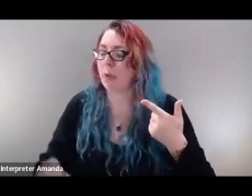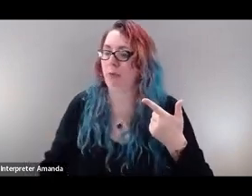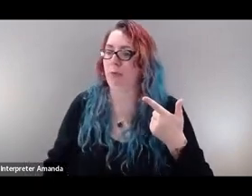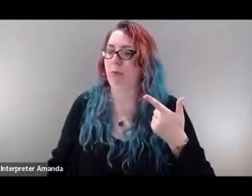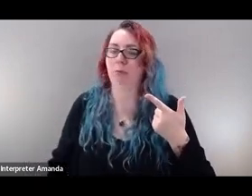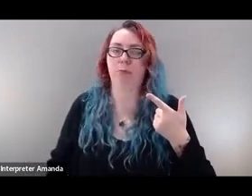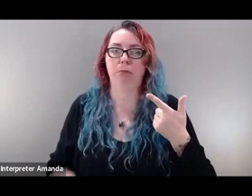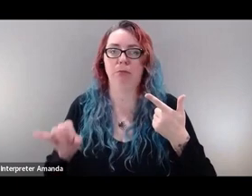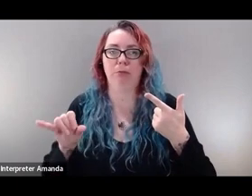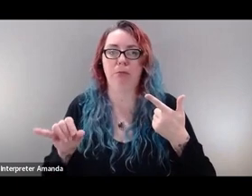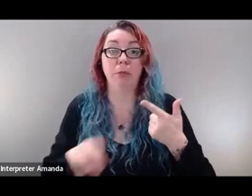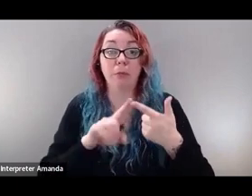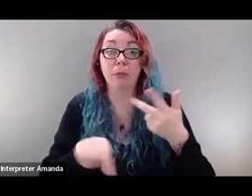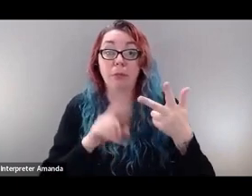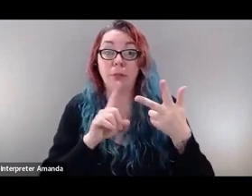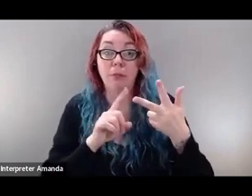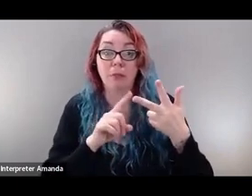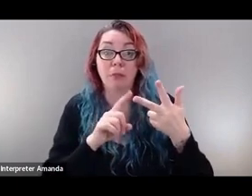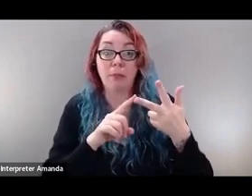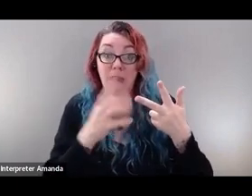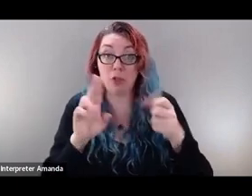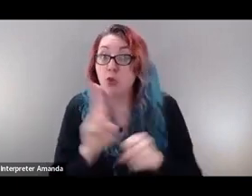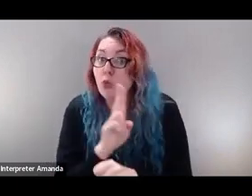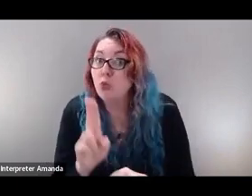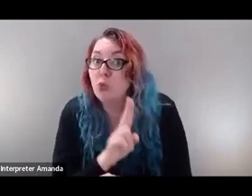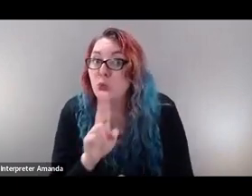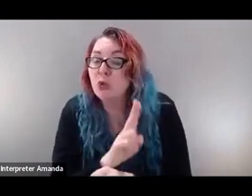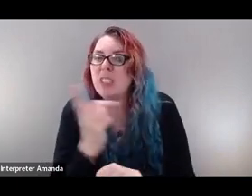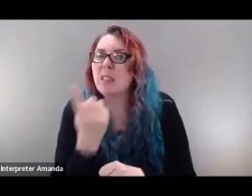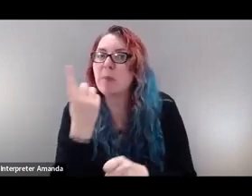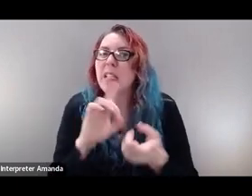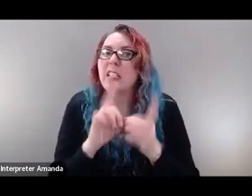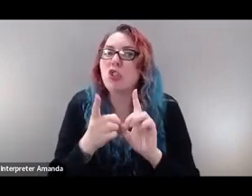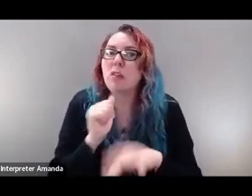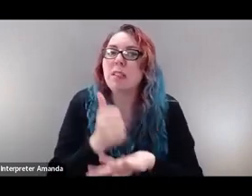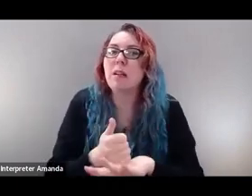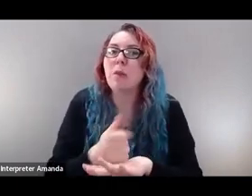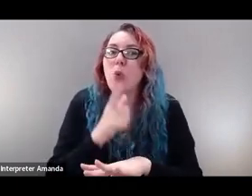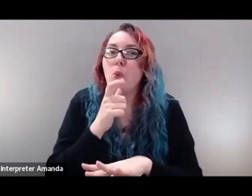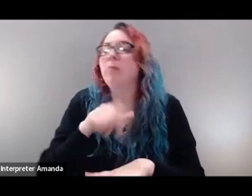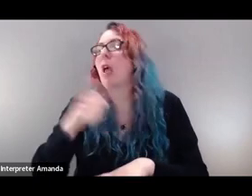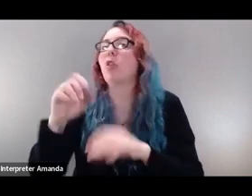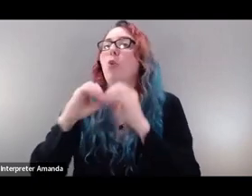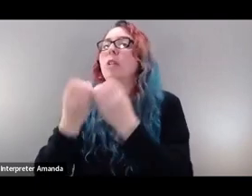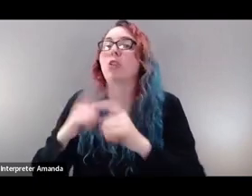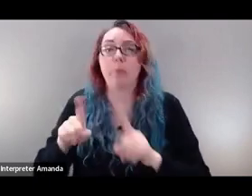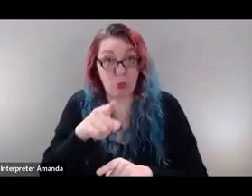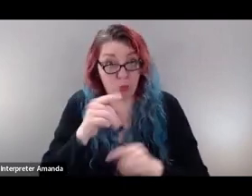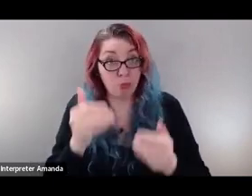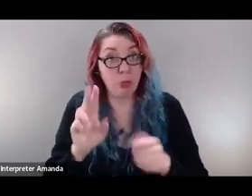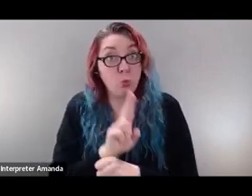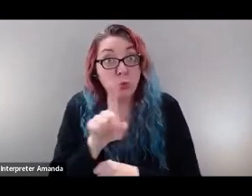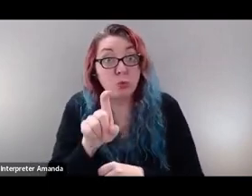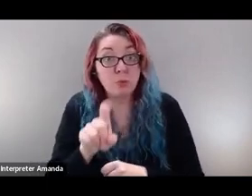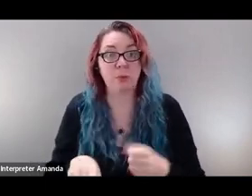an organization in the art sector? Did you not understood at some point why there was this digital